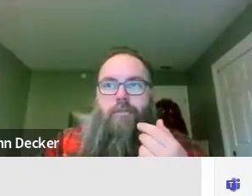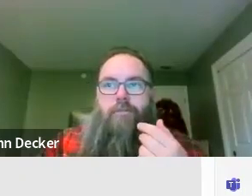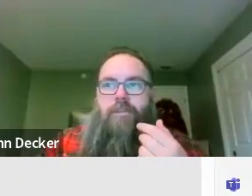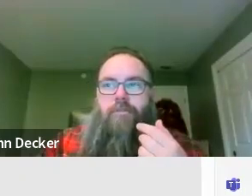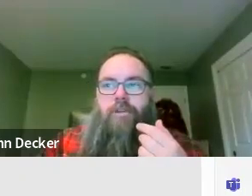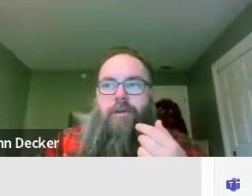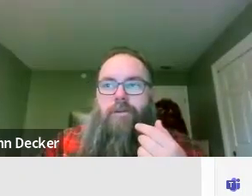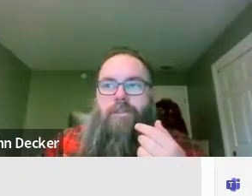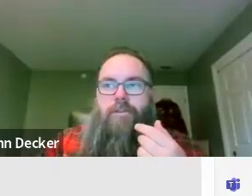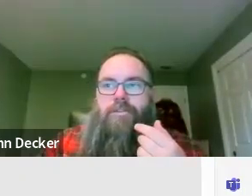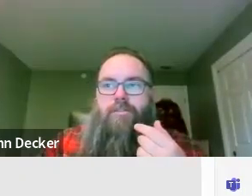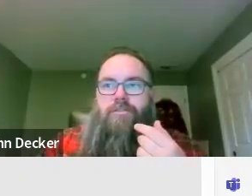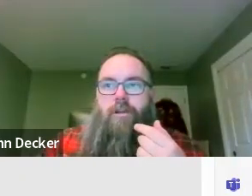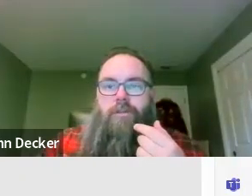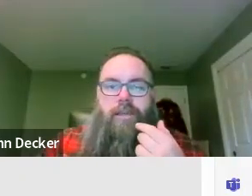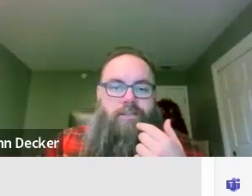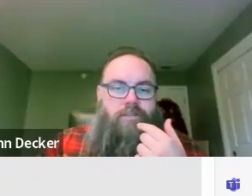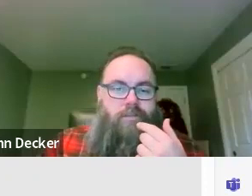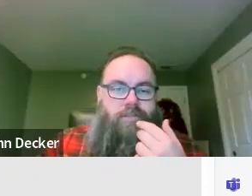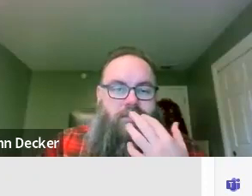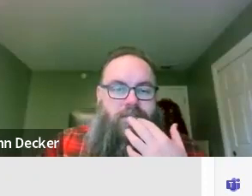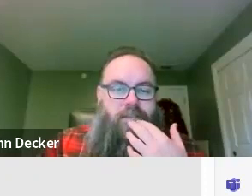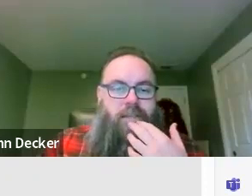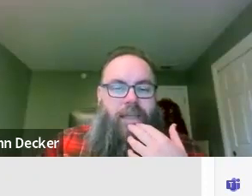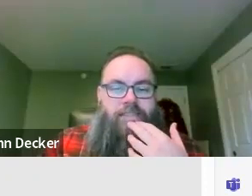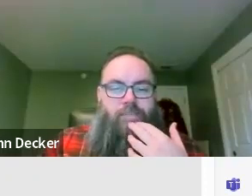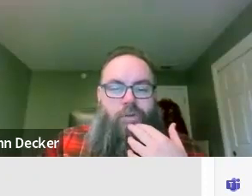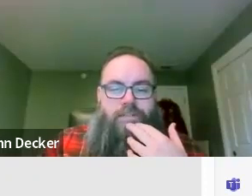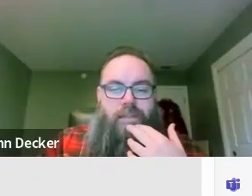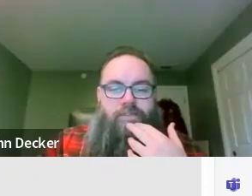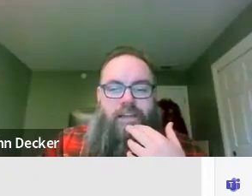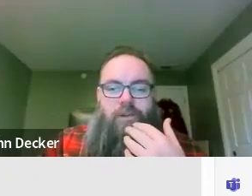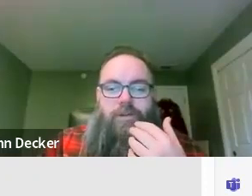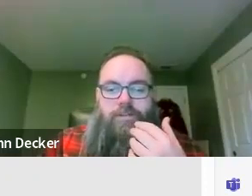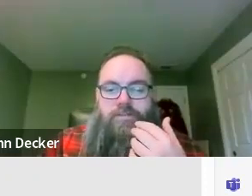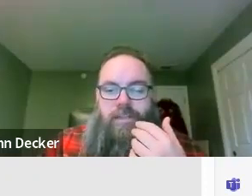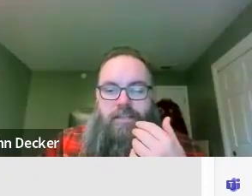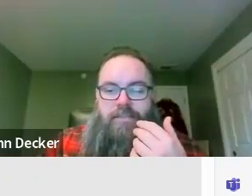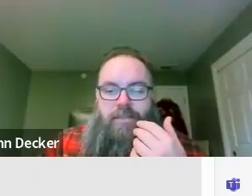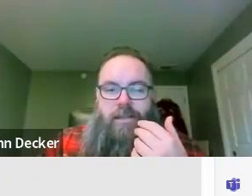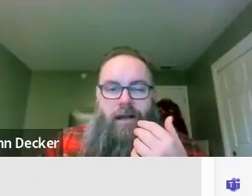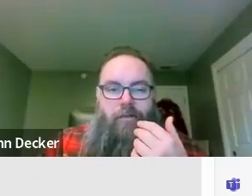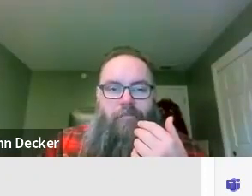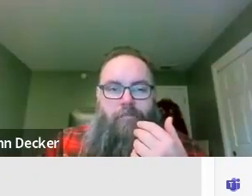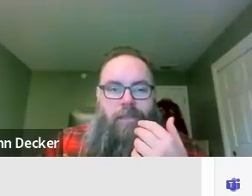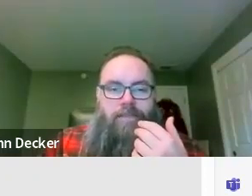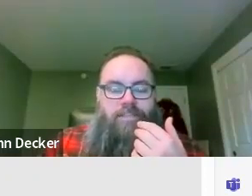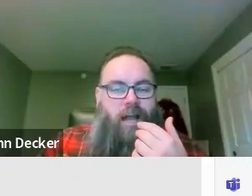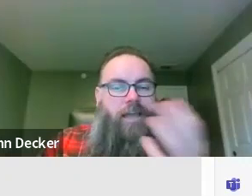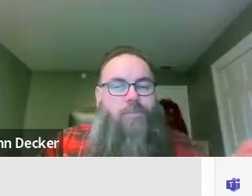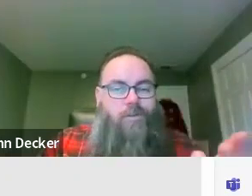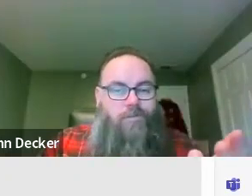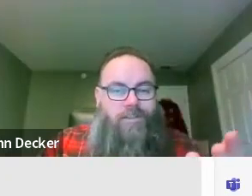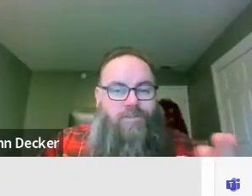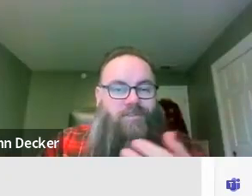be able to really hear from the community about what their concerns are related to the services and supports. And every time we go into those meetings, it's